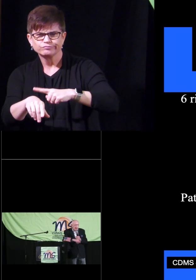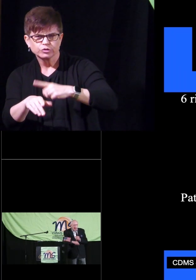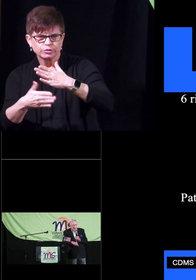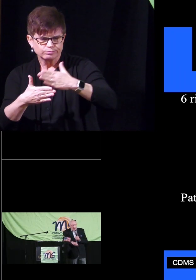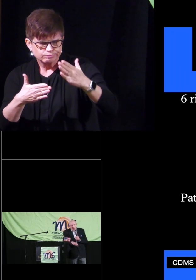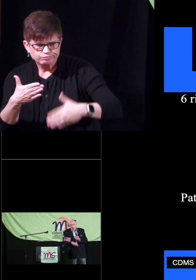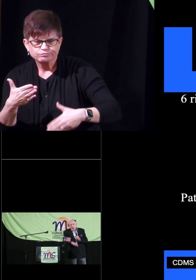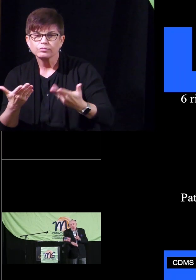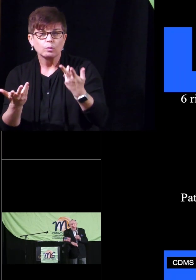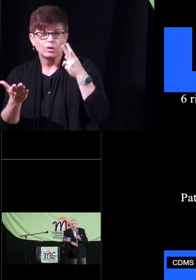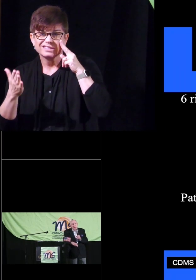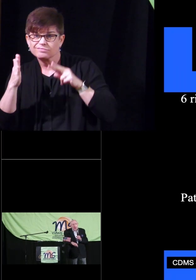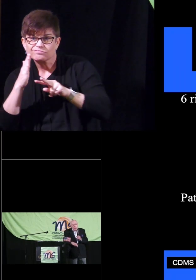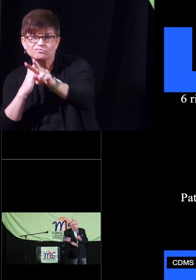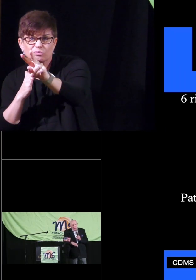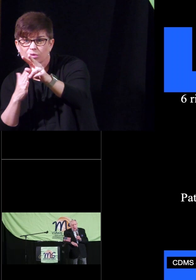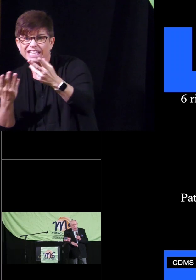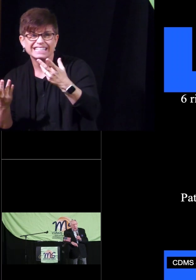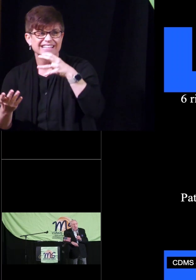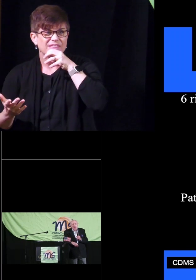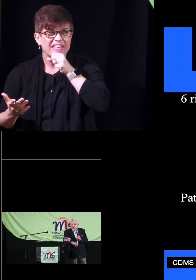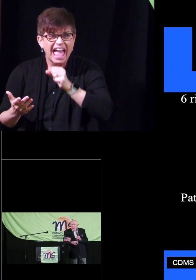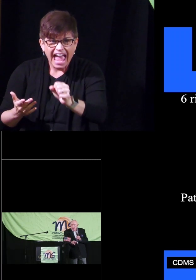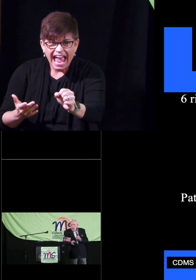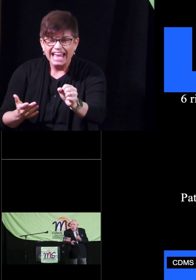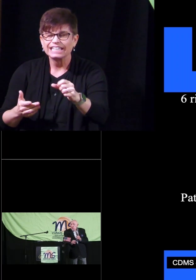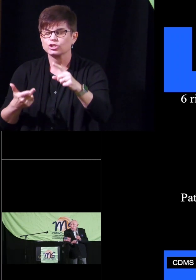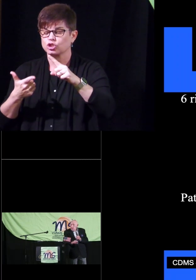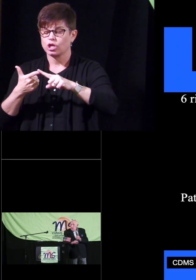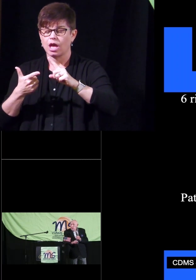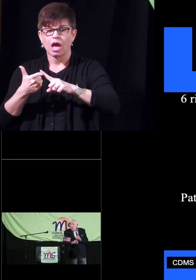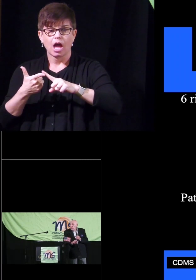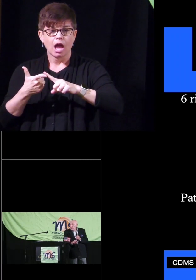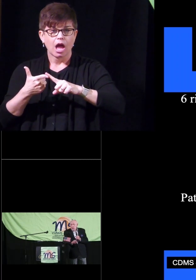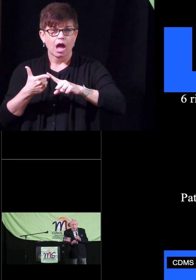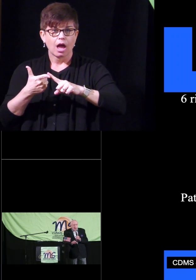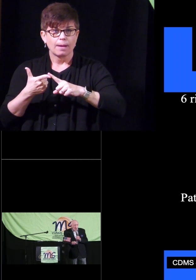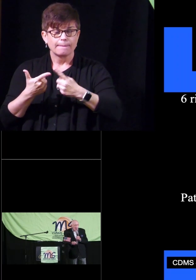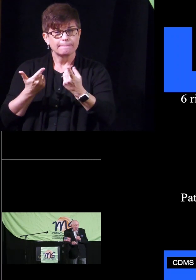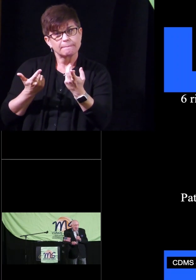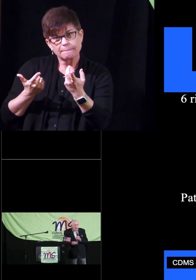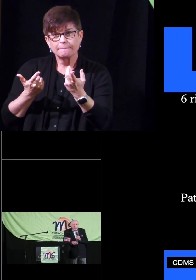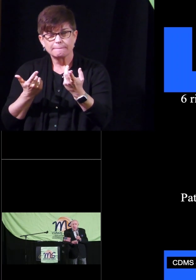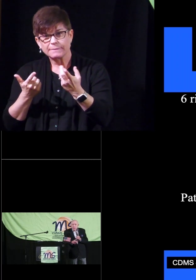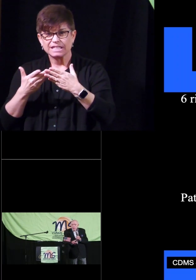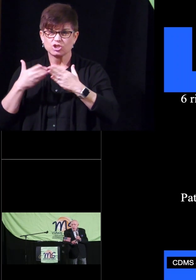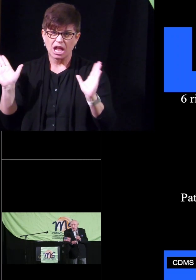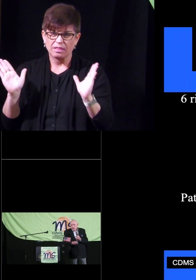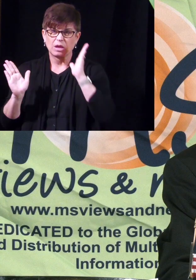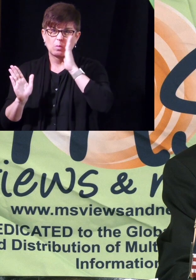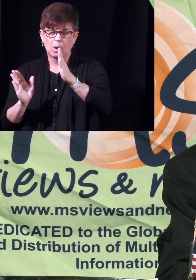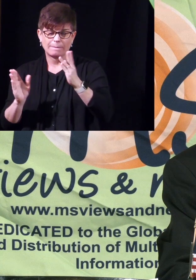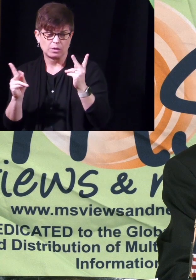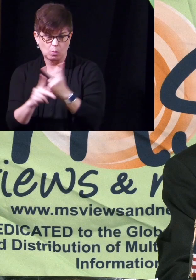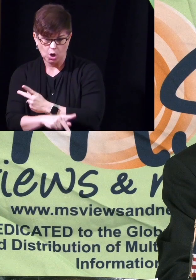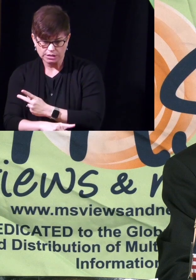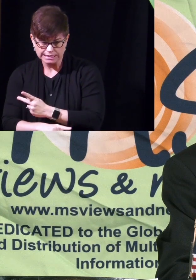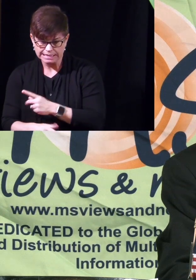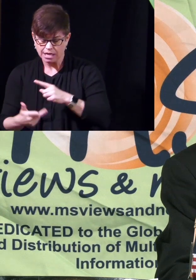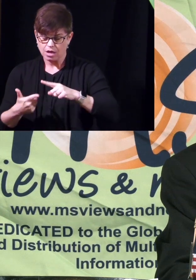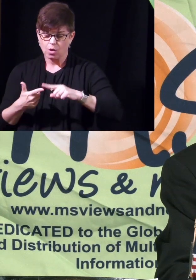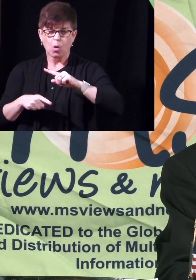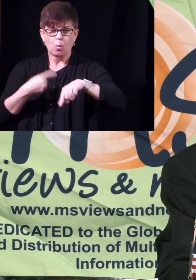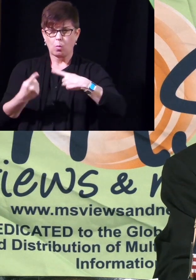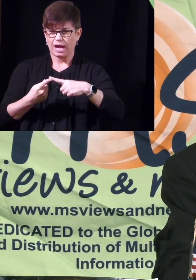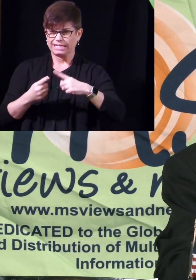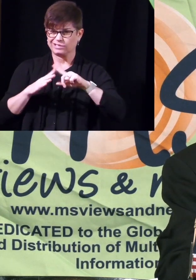prognosis? You have 6 factors. The age at onset. Older onset, generally the prognosis is a little worse. The symptoms at onset. So